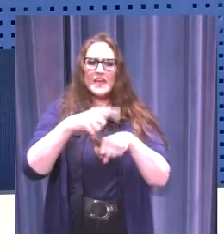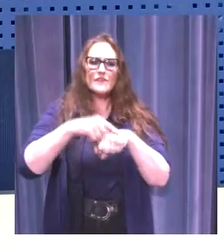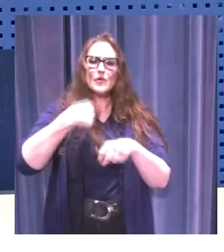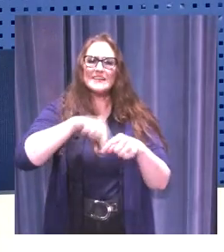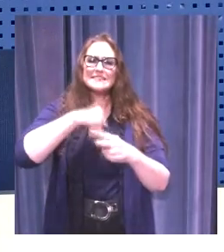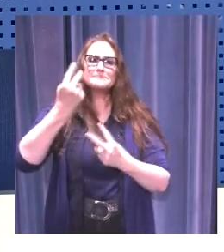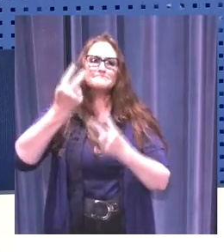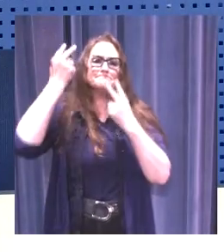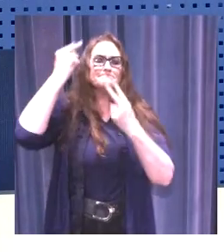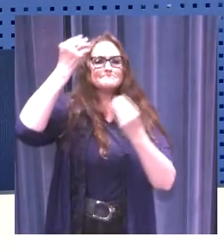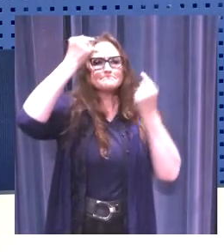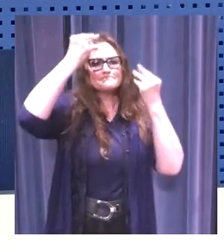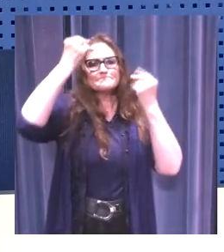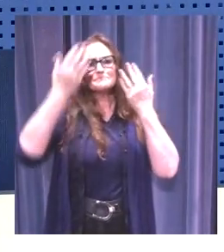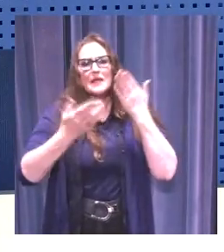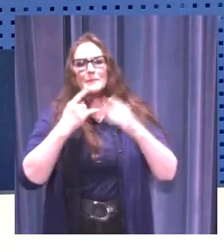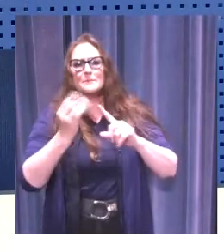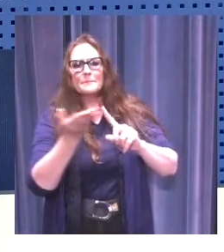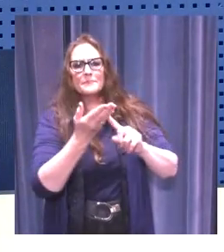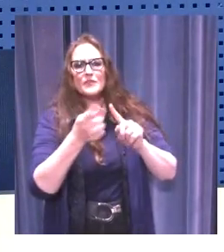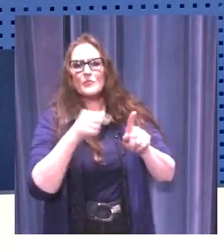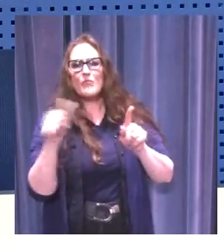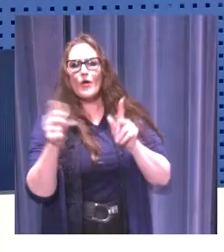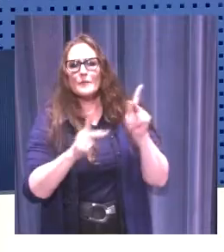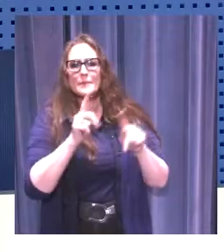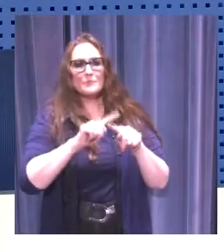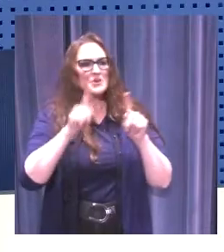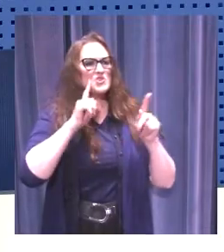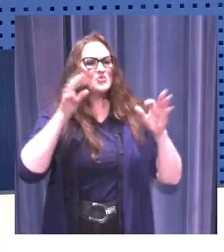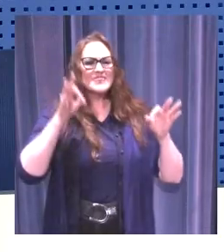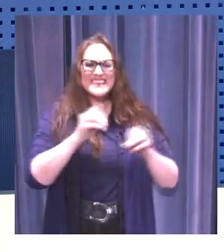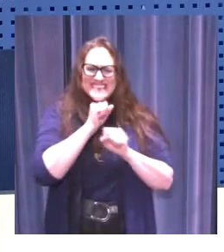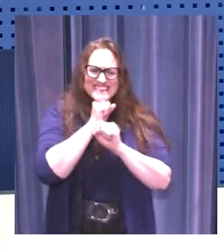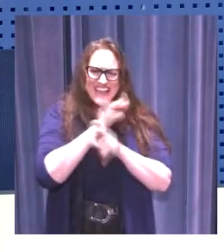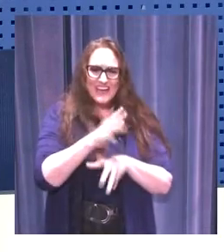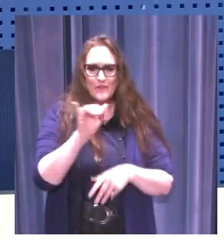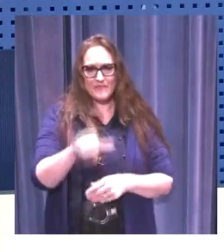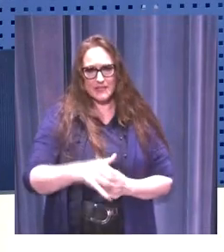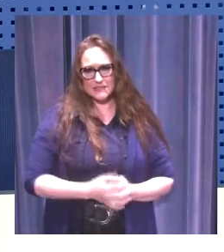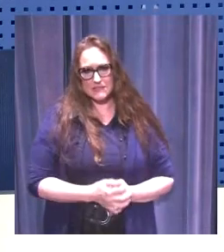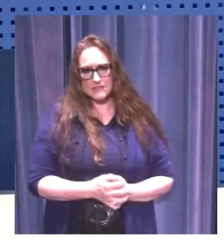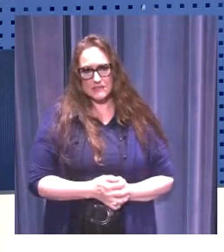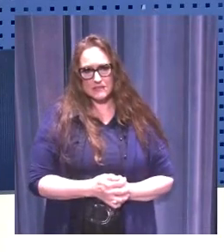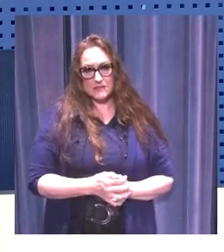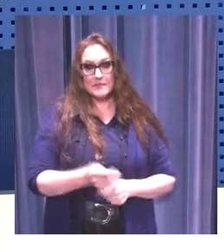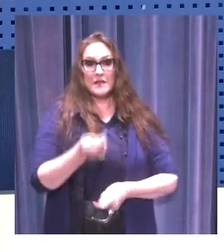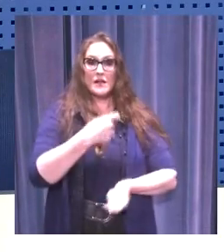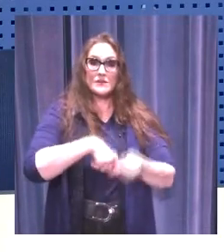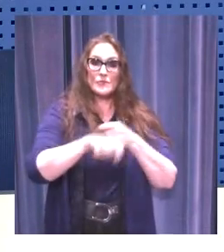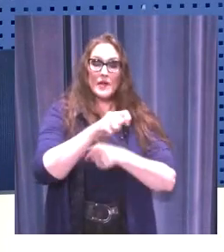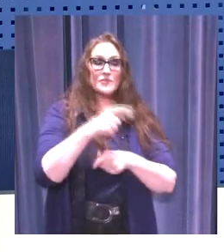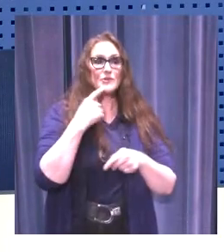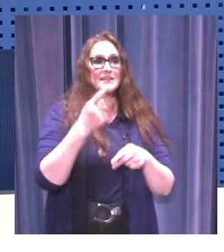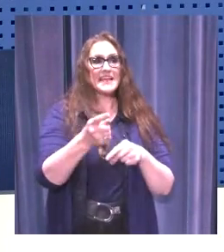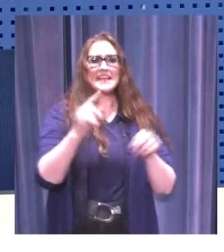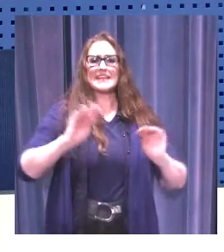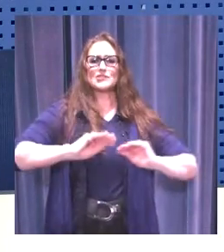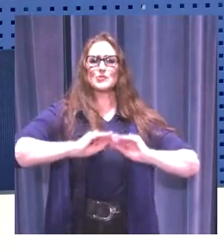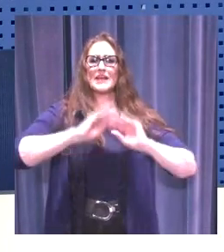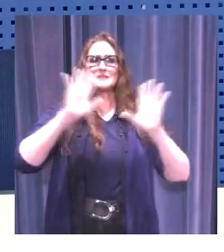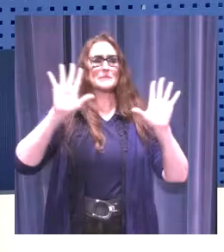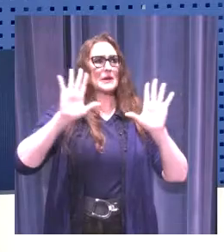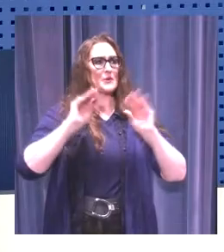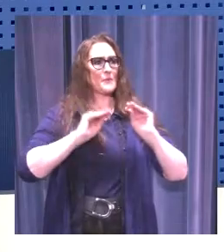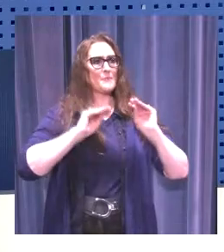perhaps be persuaded by others. You chose to do none of this. Rather, in a transparent move